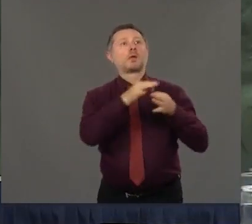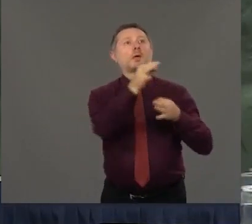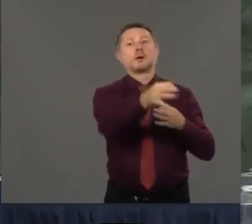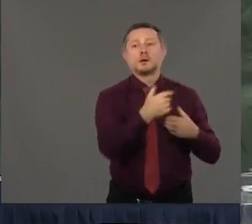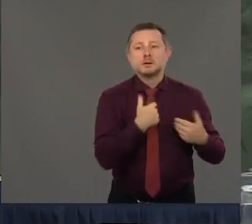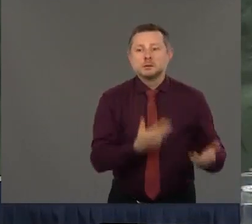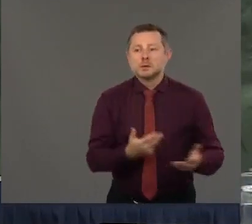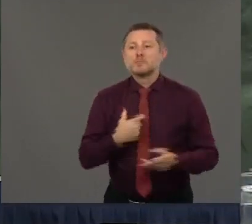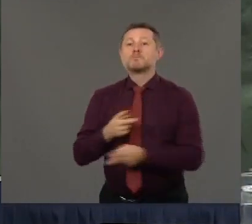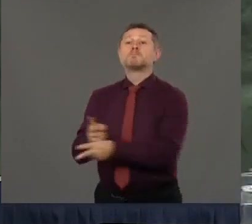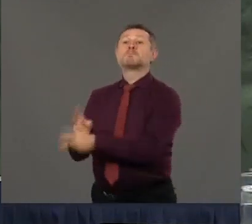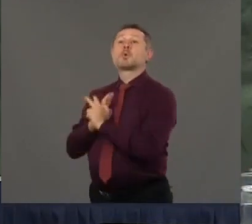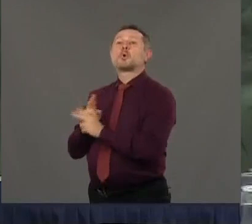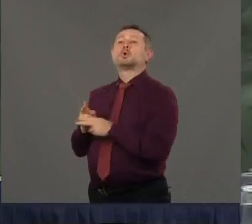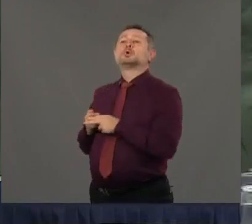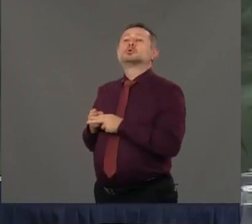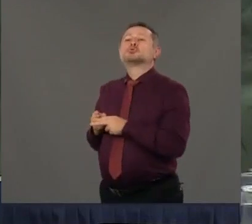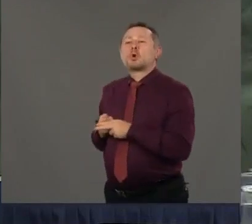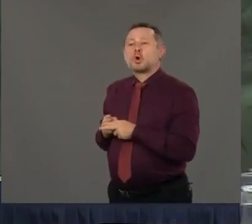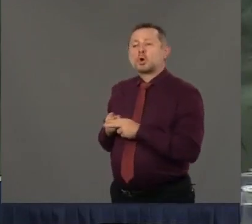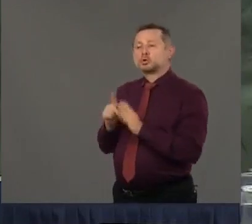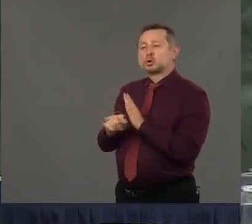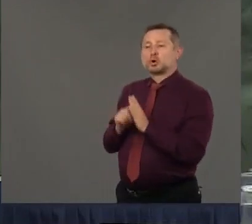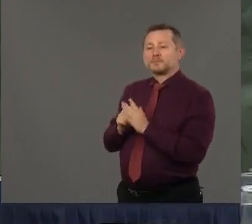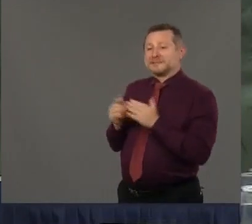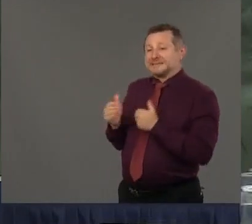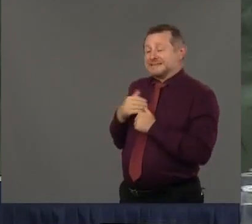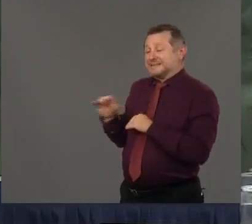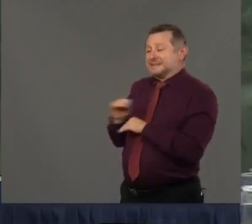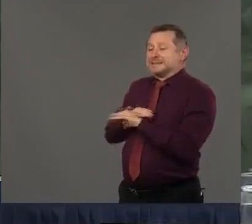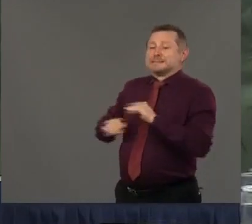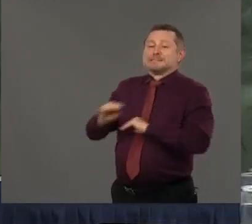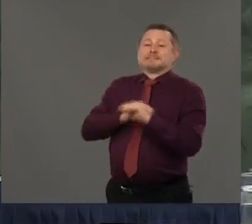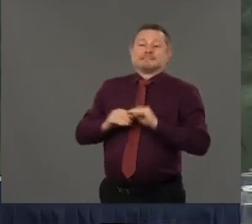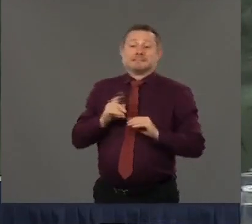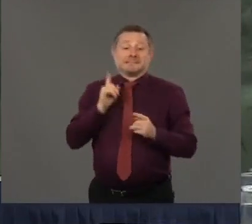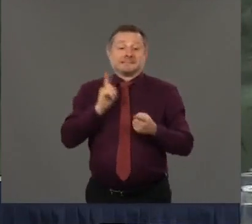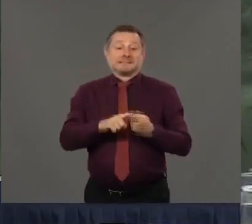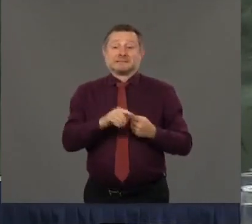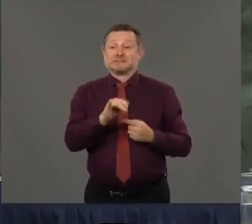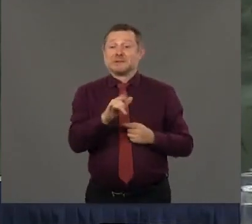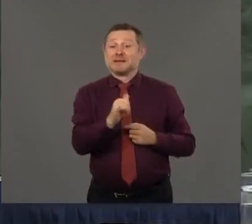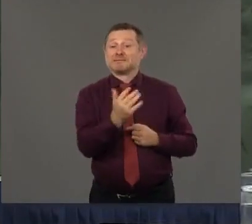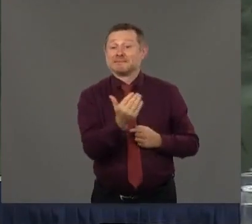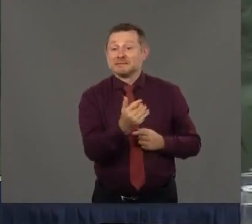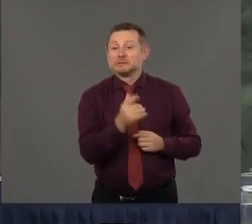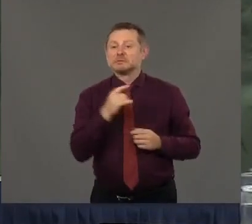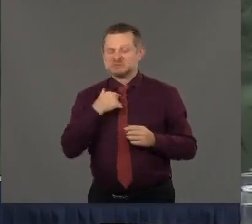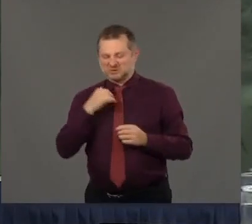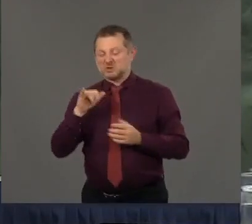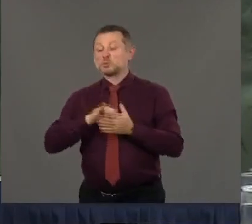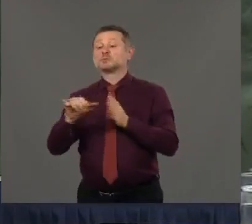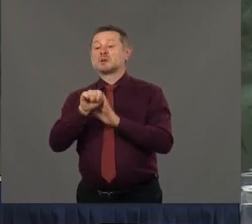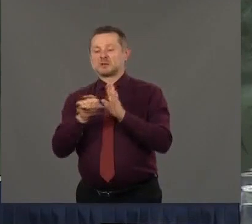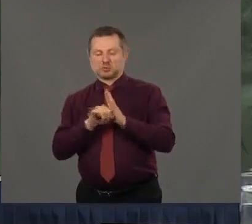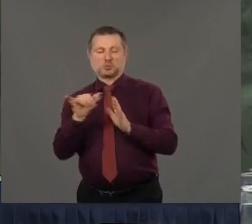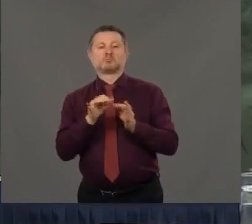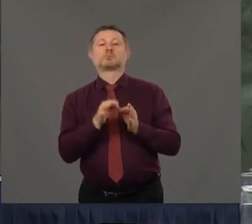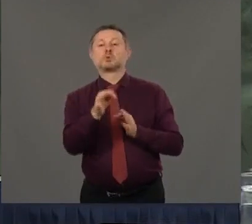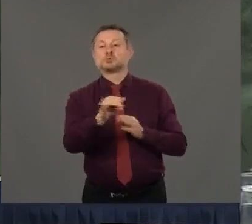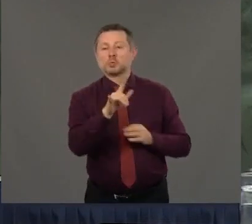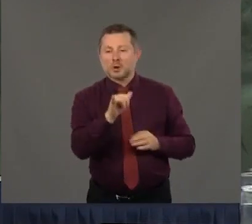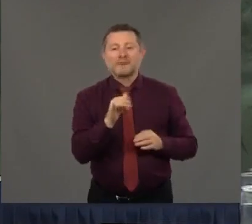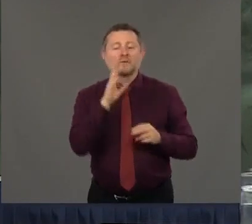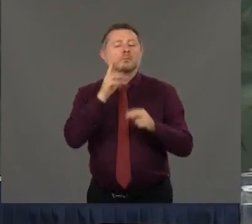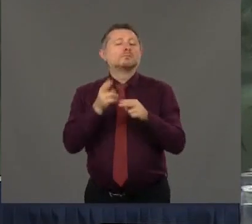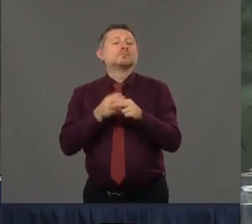as a way to get through to July, because as a result, we had to move the state tax date. So this was a short-term situation for New York